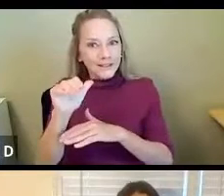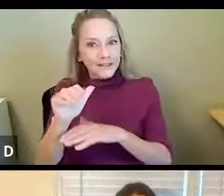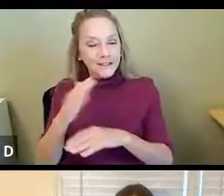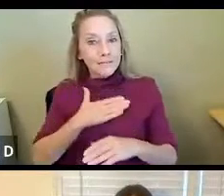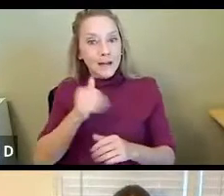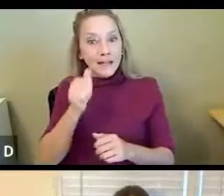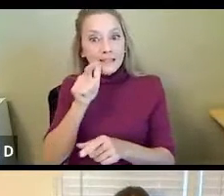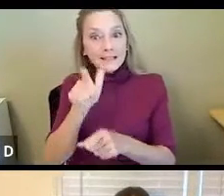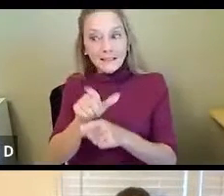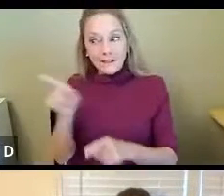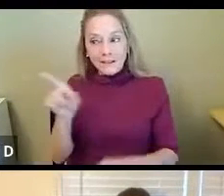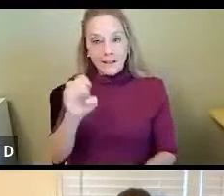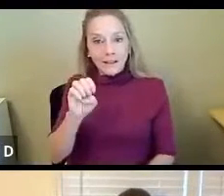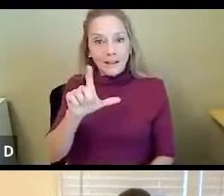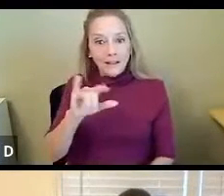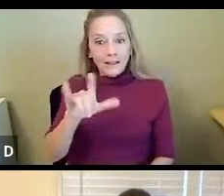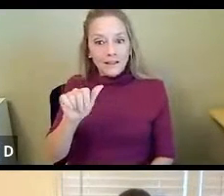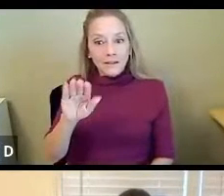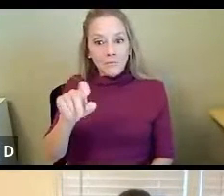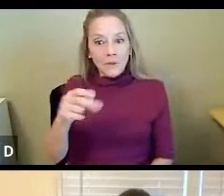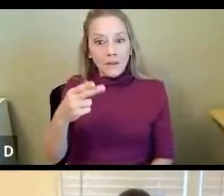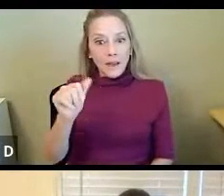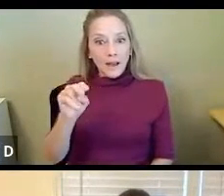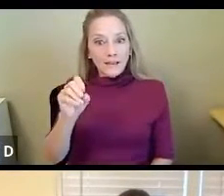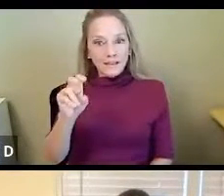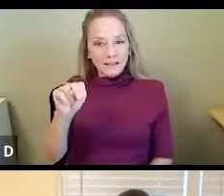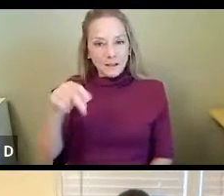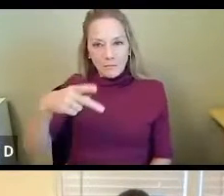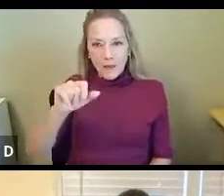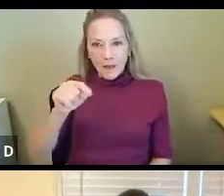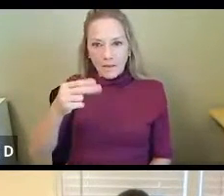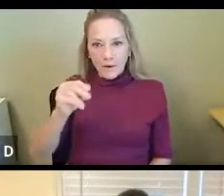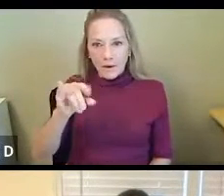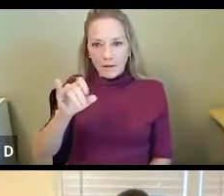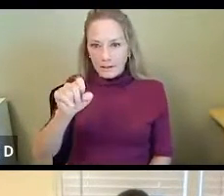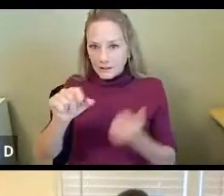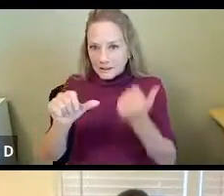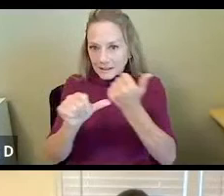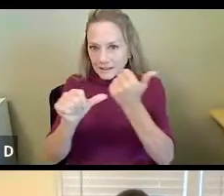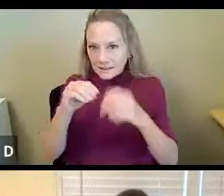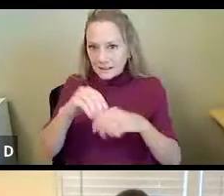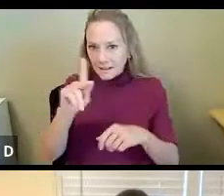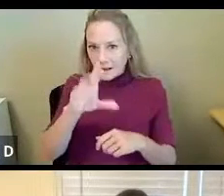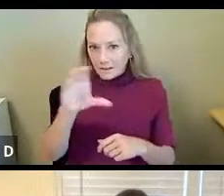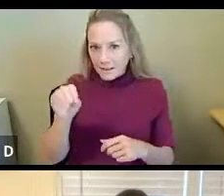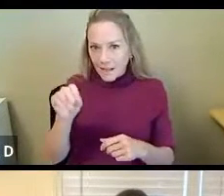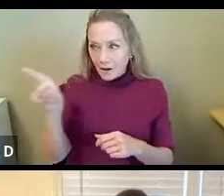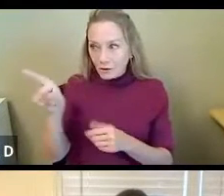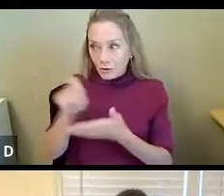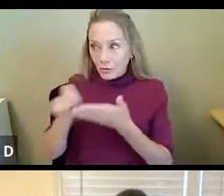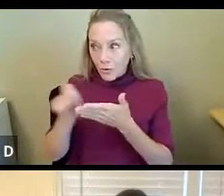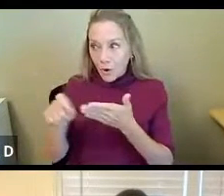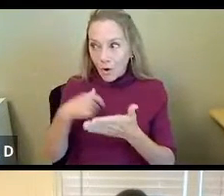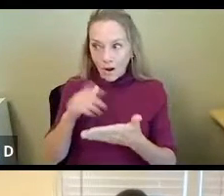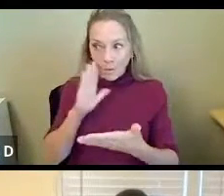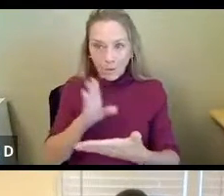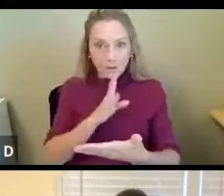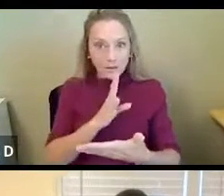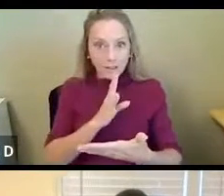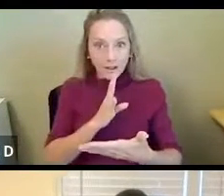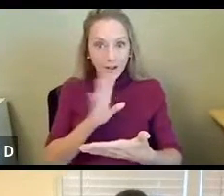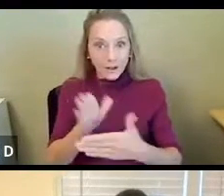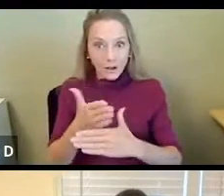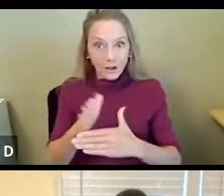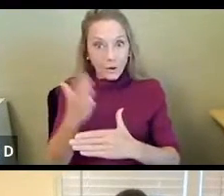My sister, Elizabeth Hansen, a pathologist assistant and Knox County resident, wrote the words I'm about to share. And